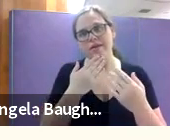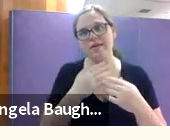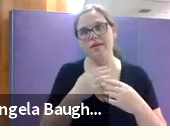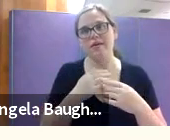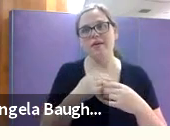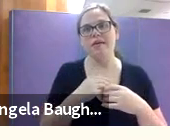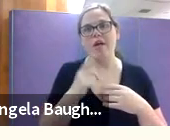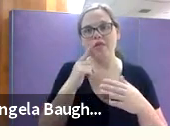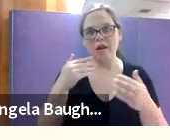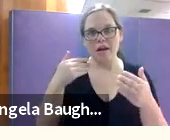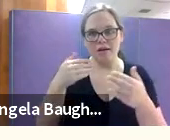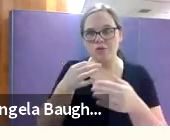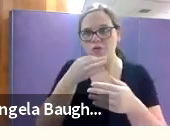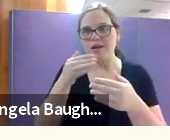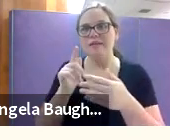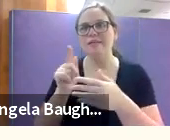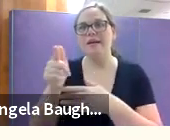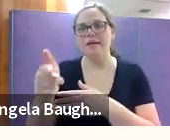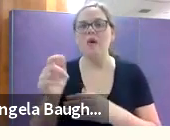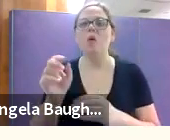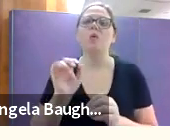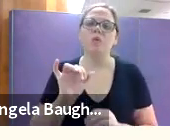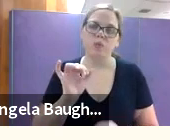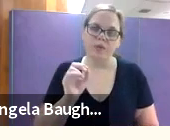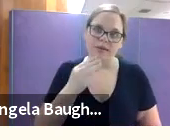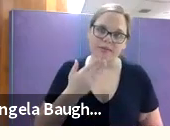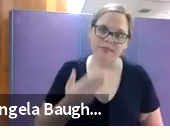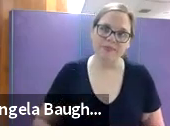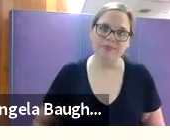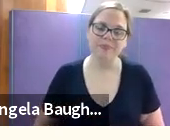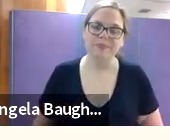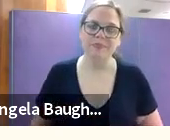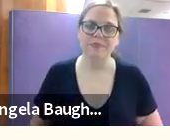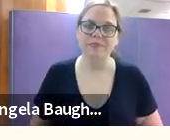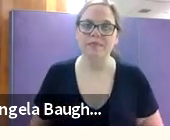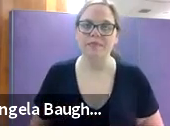come. Okay, thank you very much. You're welcome.